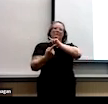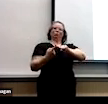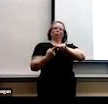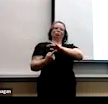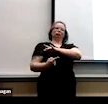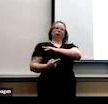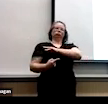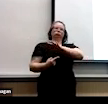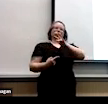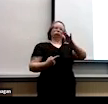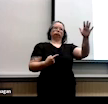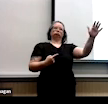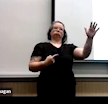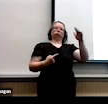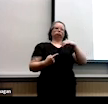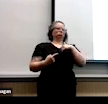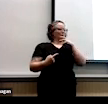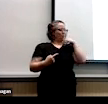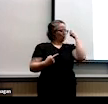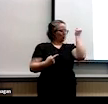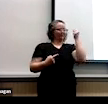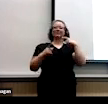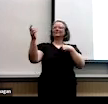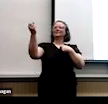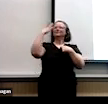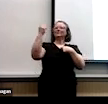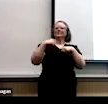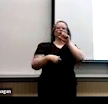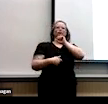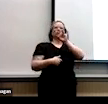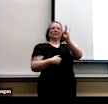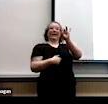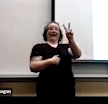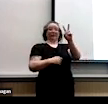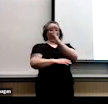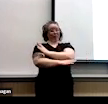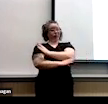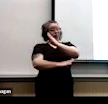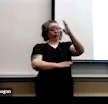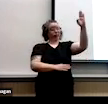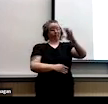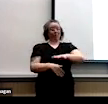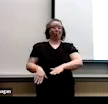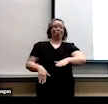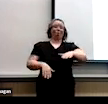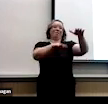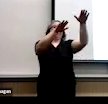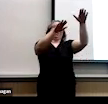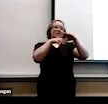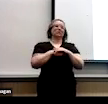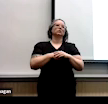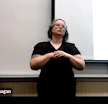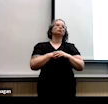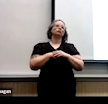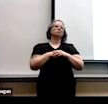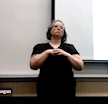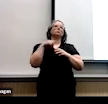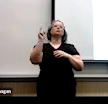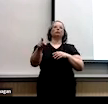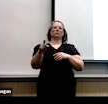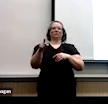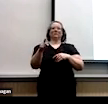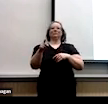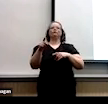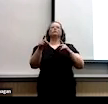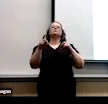And I mentioned there are most common patient populations. And we share many patients with the dual diagnosis program in adult